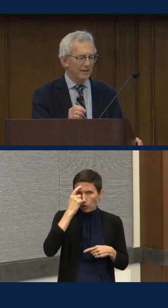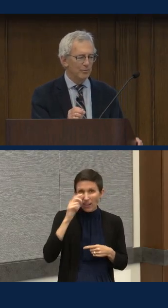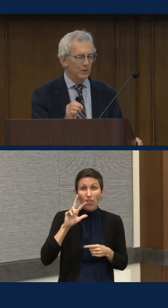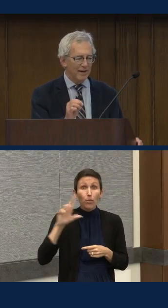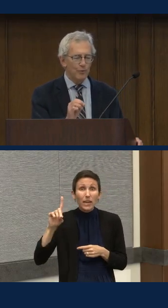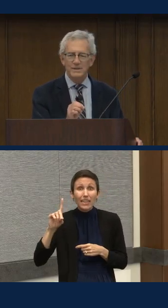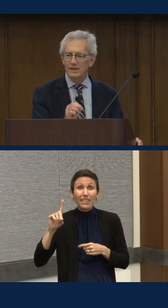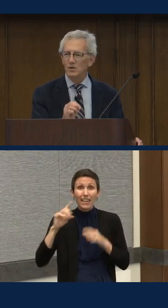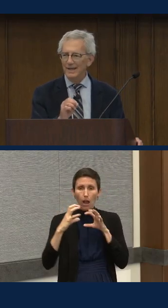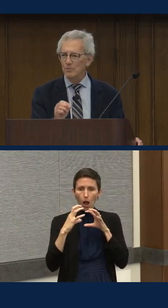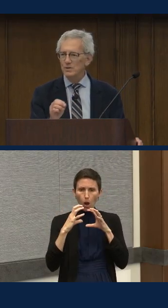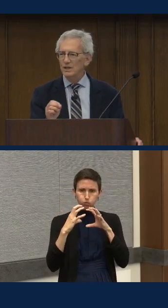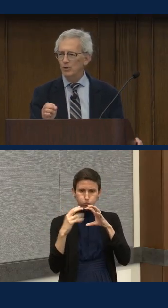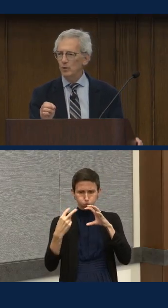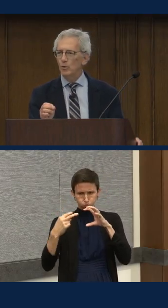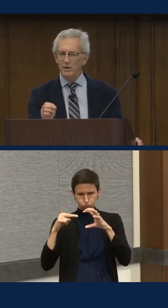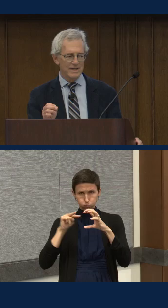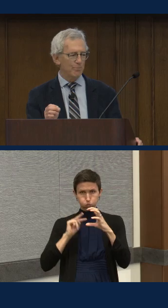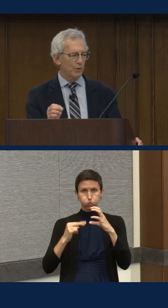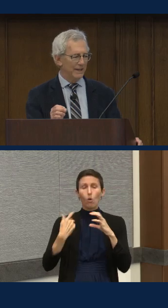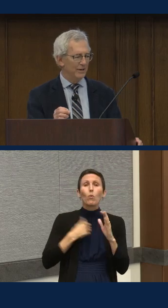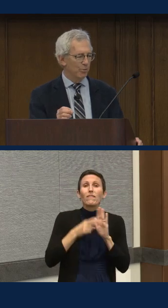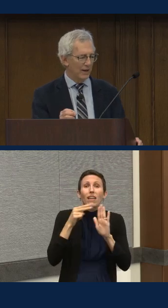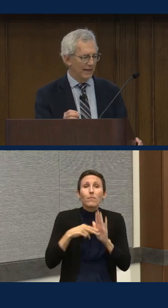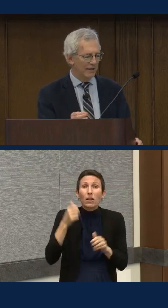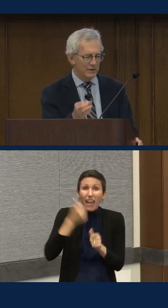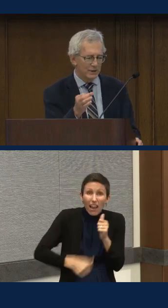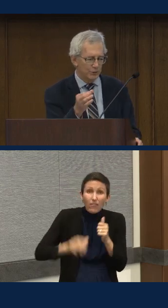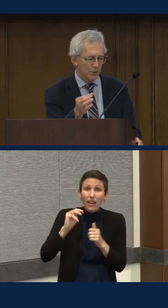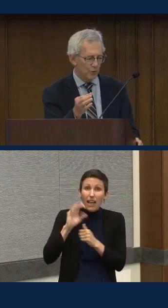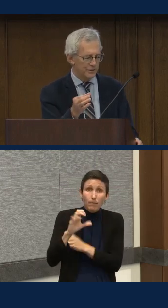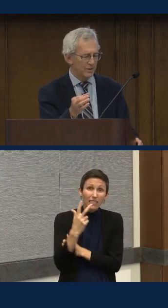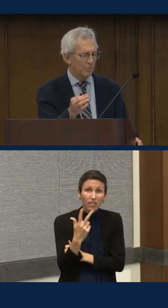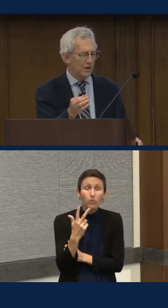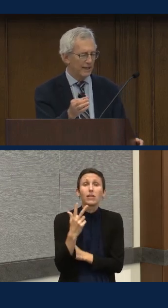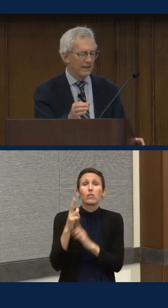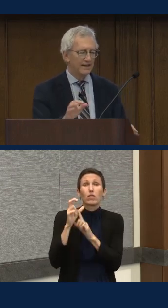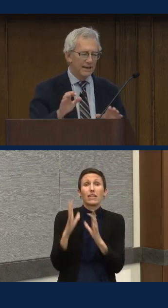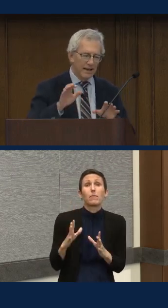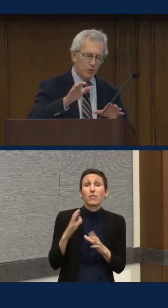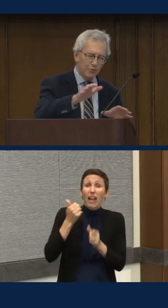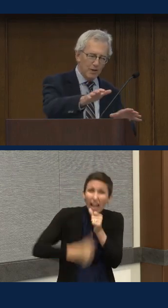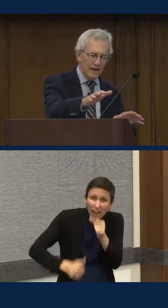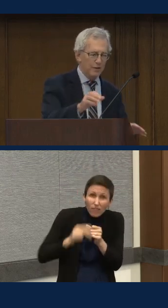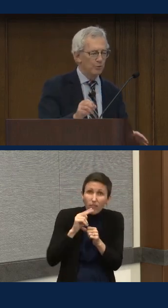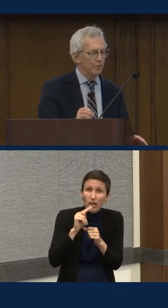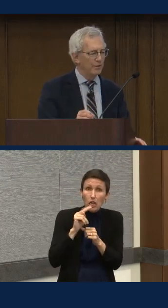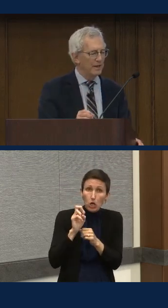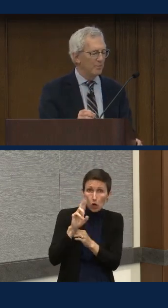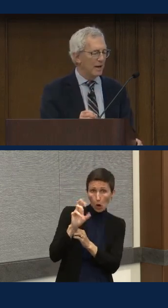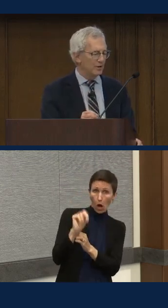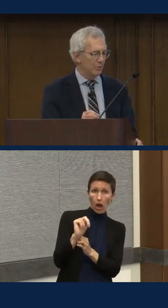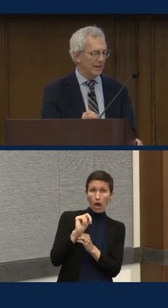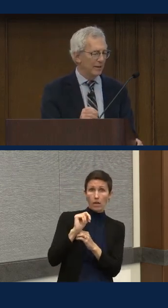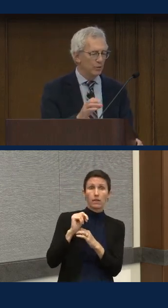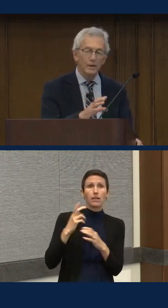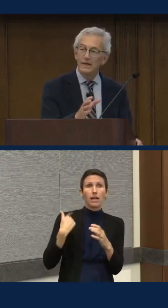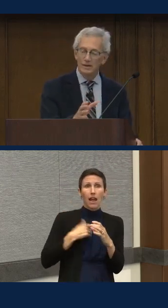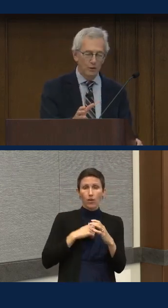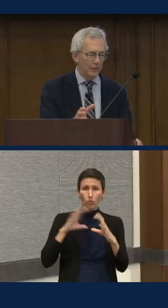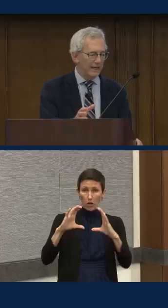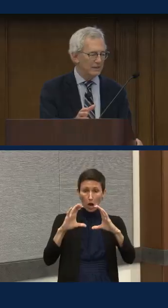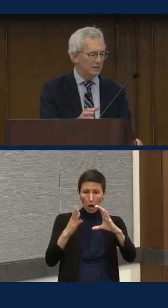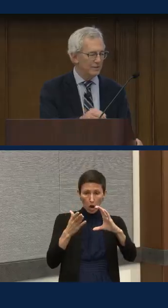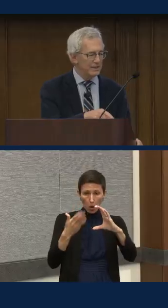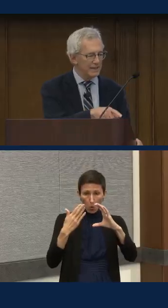where we've labeled every single MC3 receptor in the brain, every single neuronal cell body, and we're flying through the mouse brain here looking